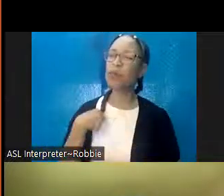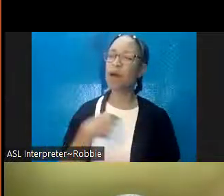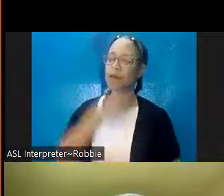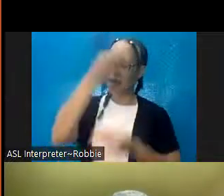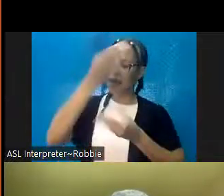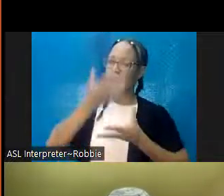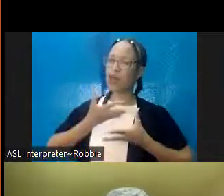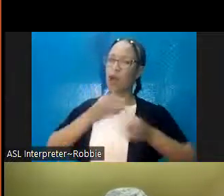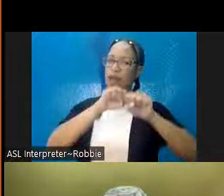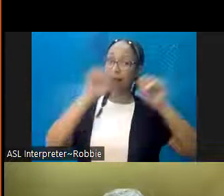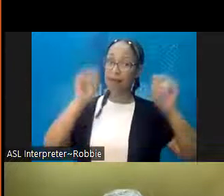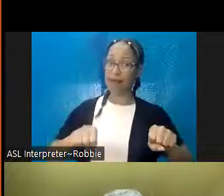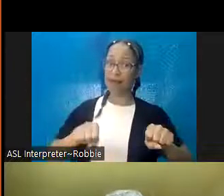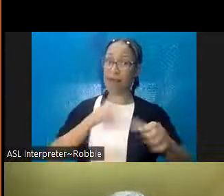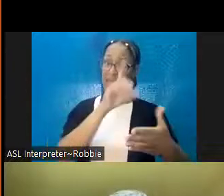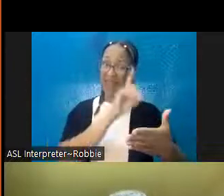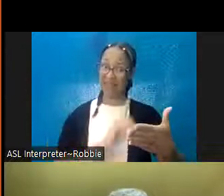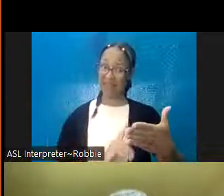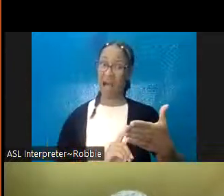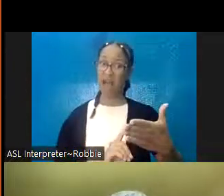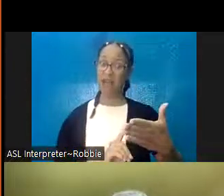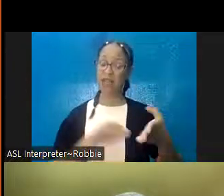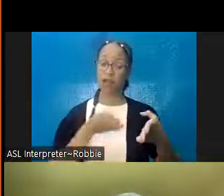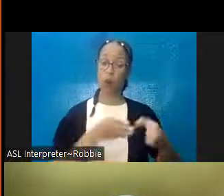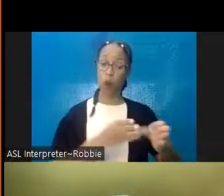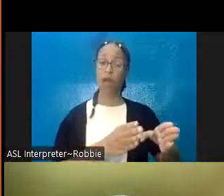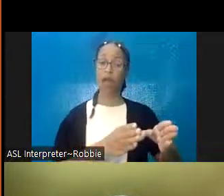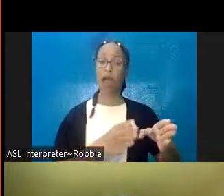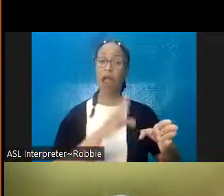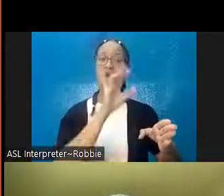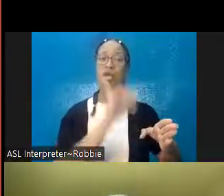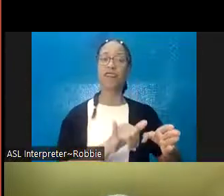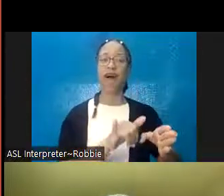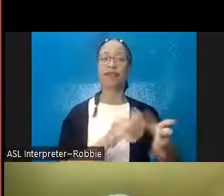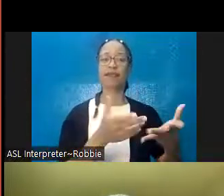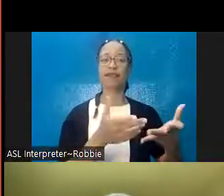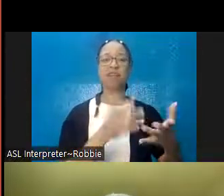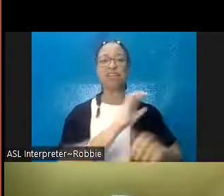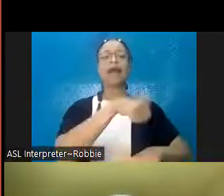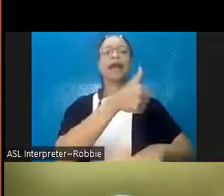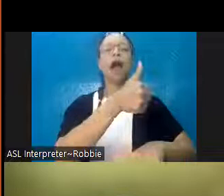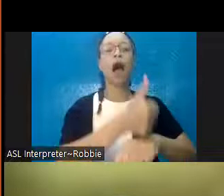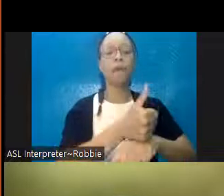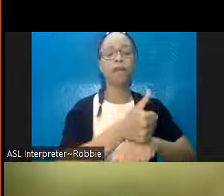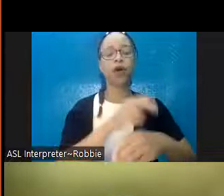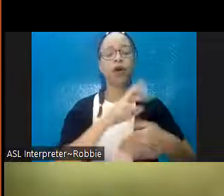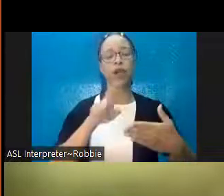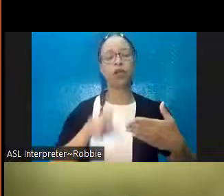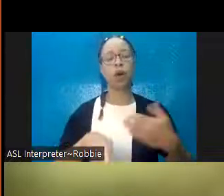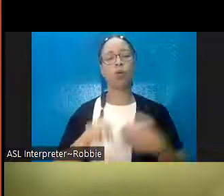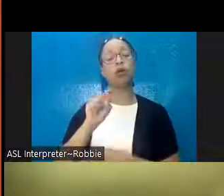that system is designed in a particular way that's driving those results. Thus, we actually